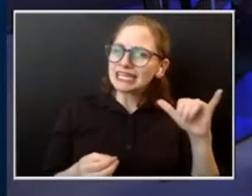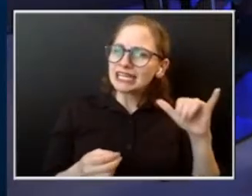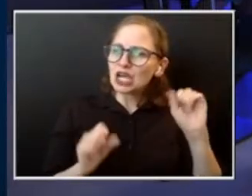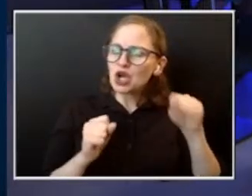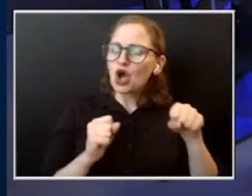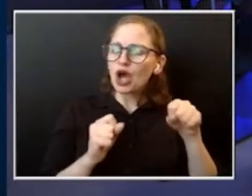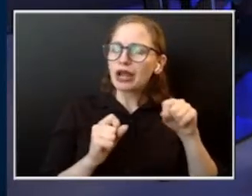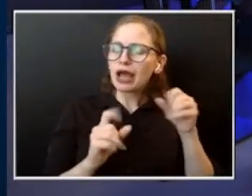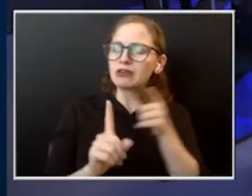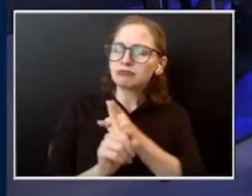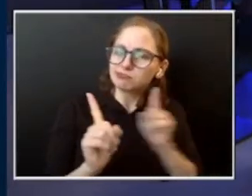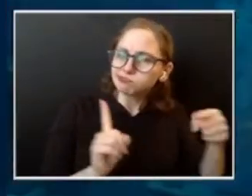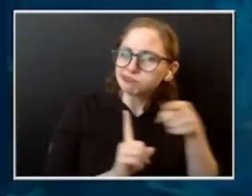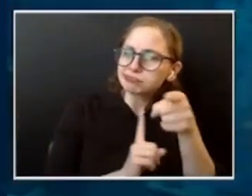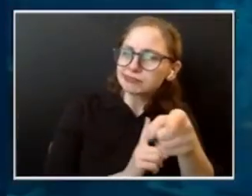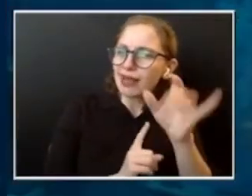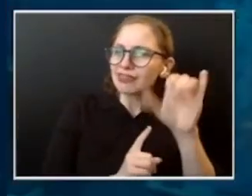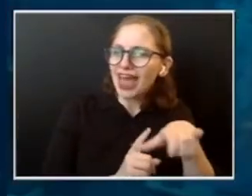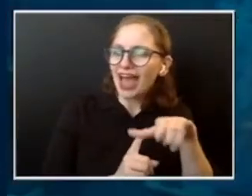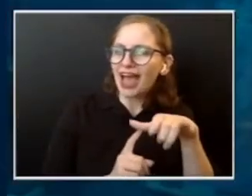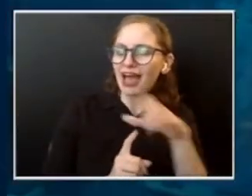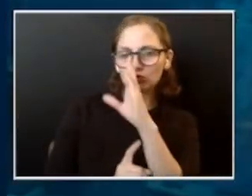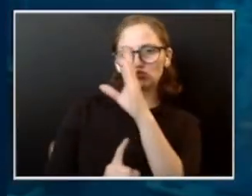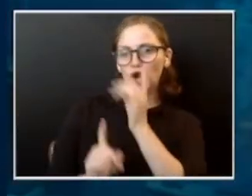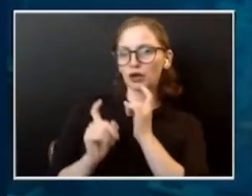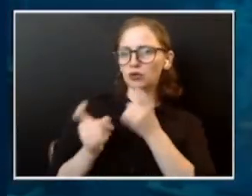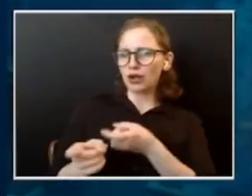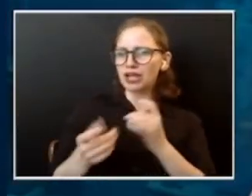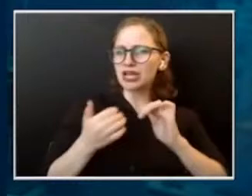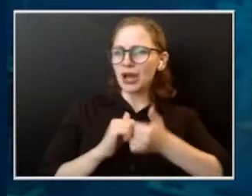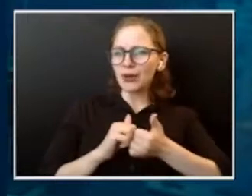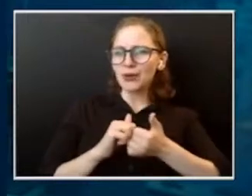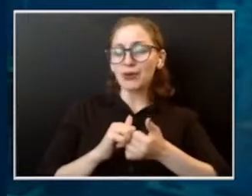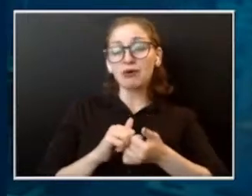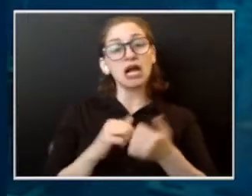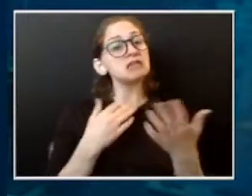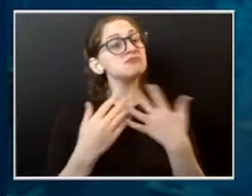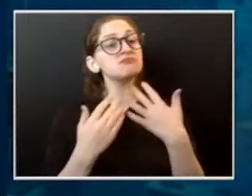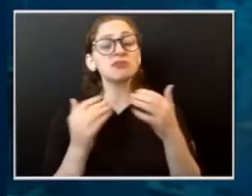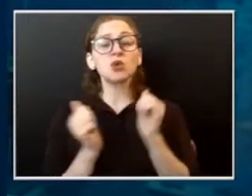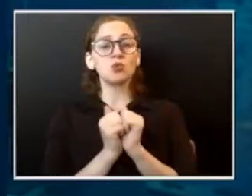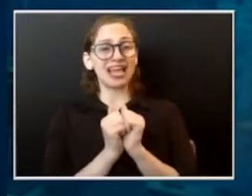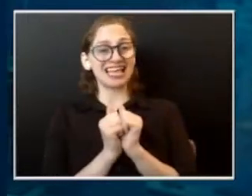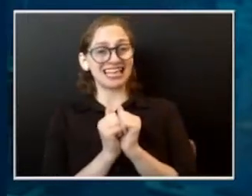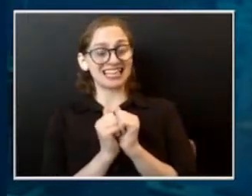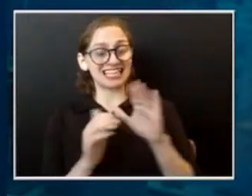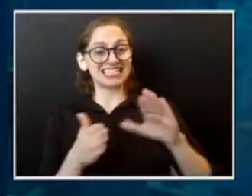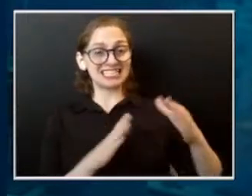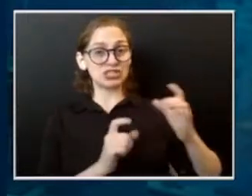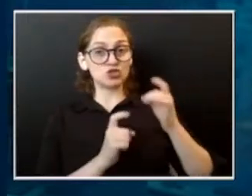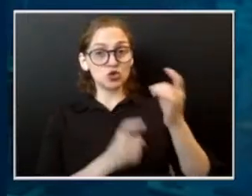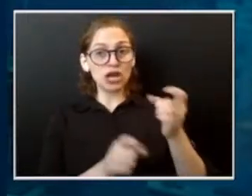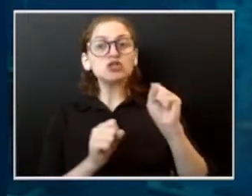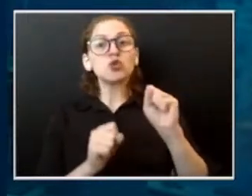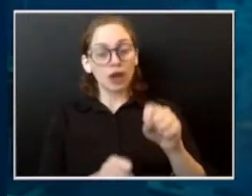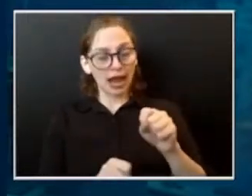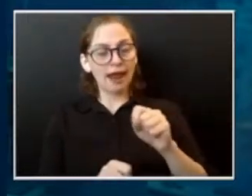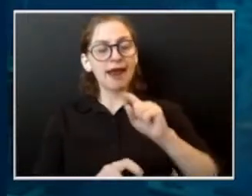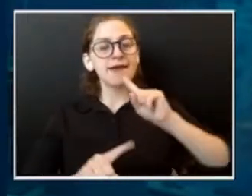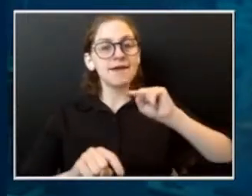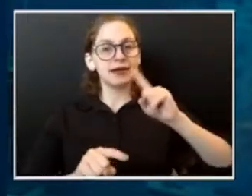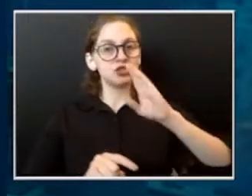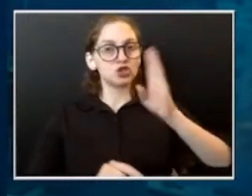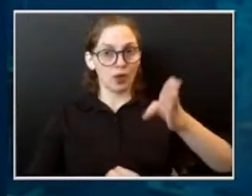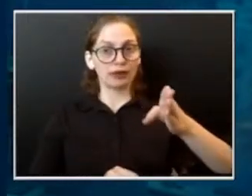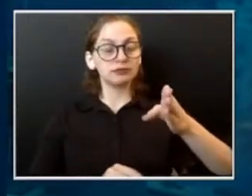her uncle? So even in deceased donation, you can direct your donation. It has to be to a specific person, that's allowed. But